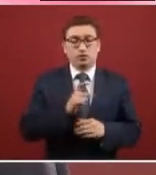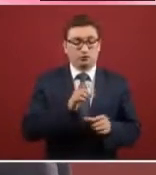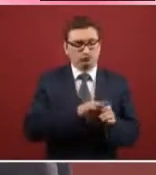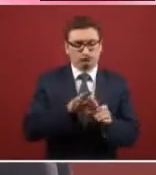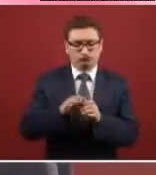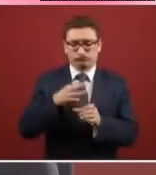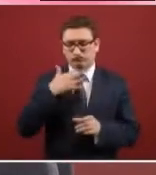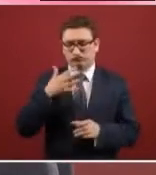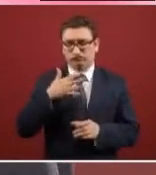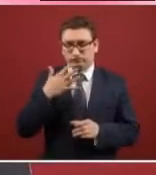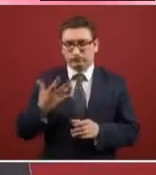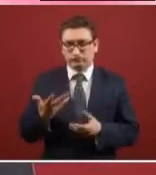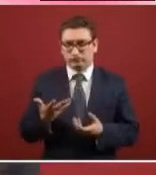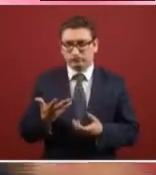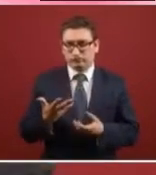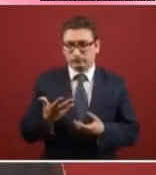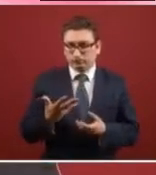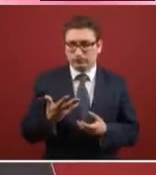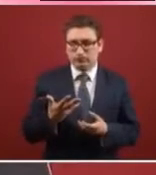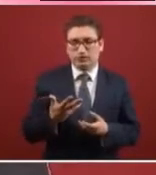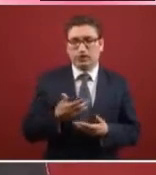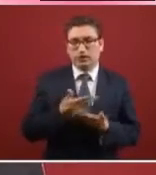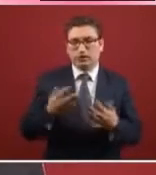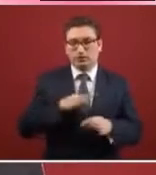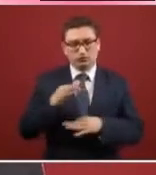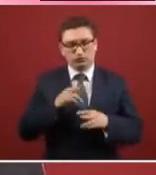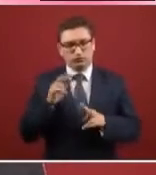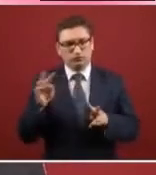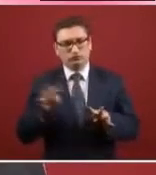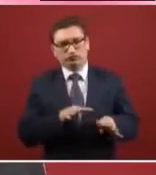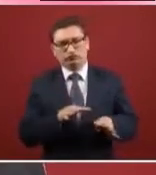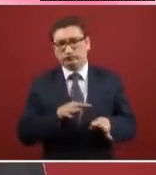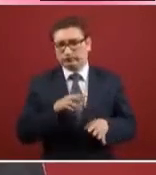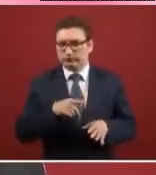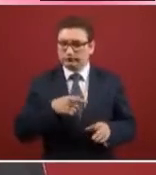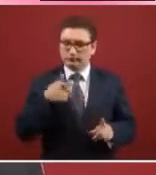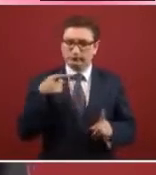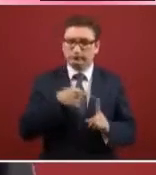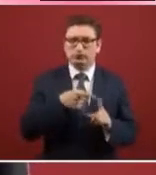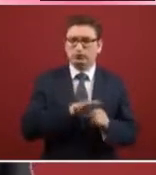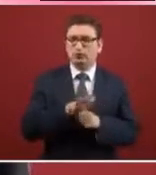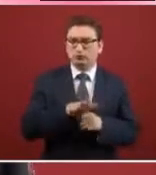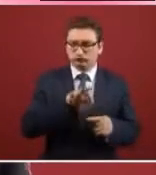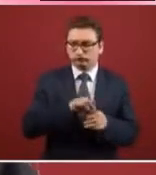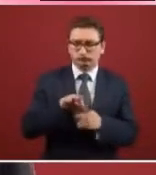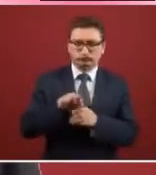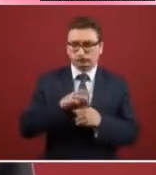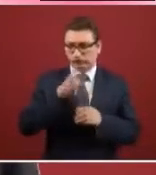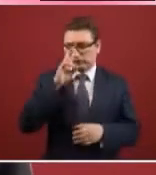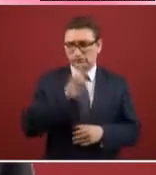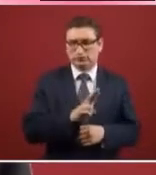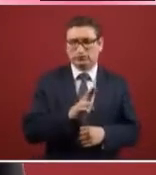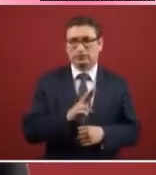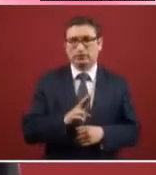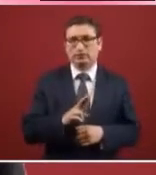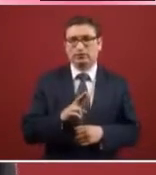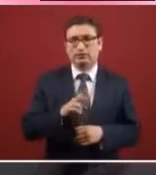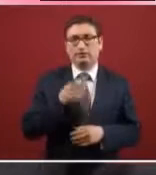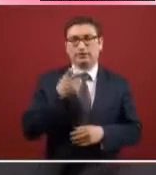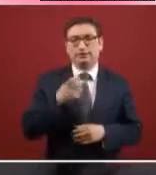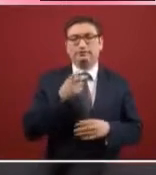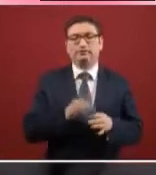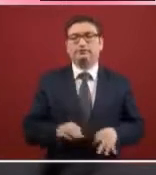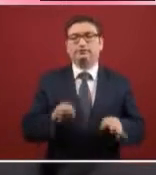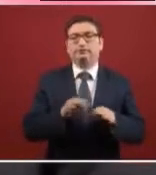electoral fraud que se respete el voto. So they can respect your votes. Imagínense lo imagine what it would that